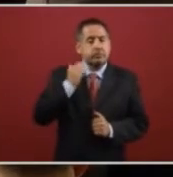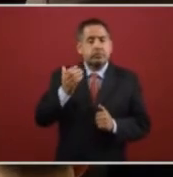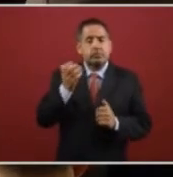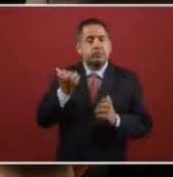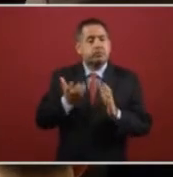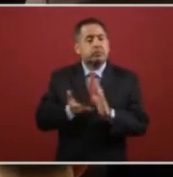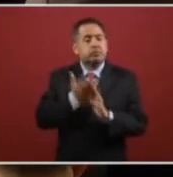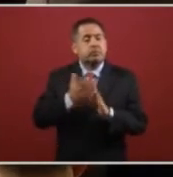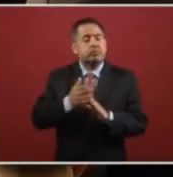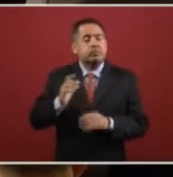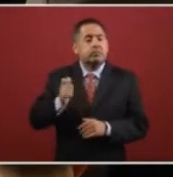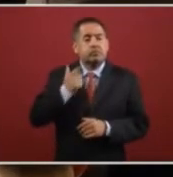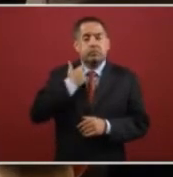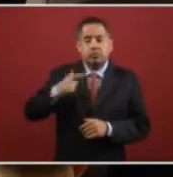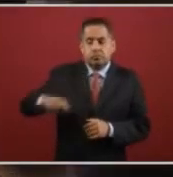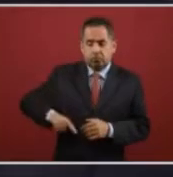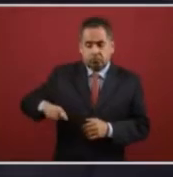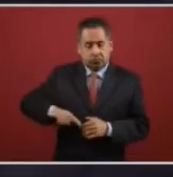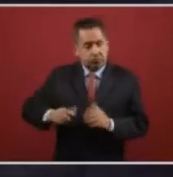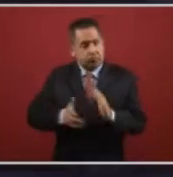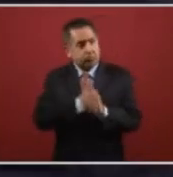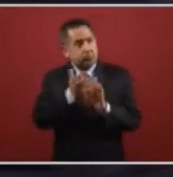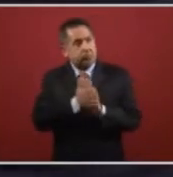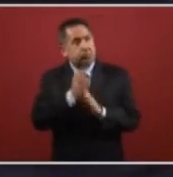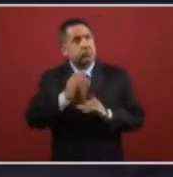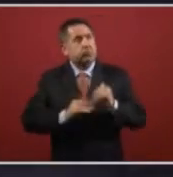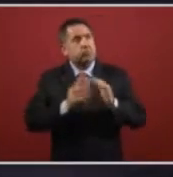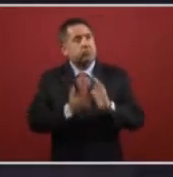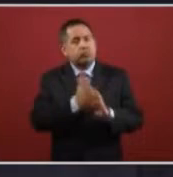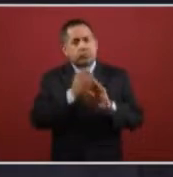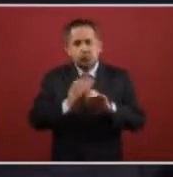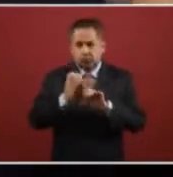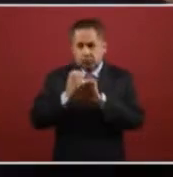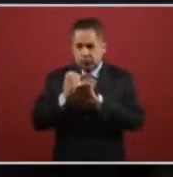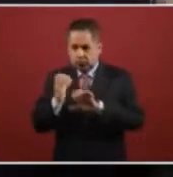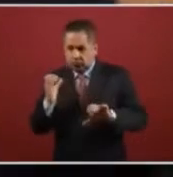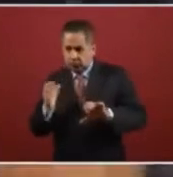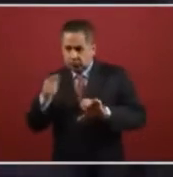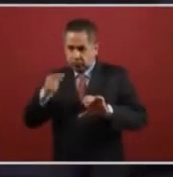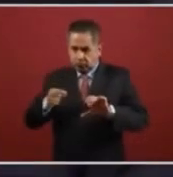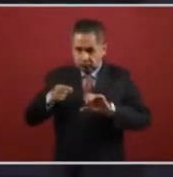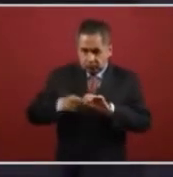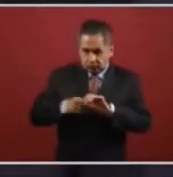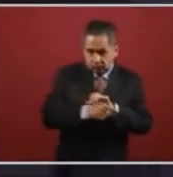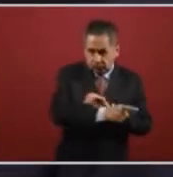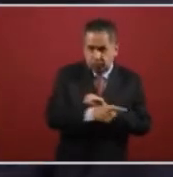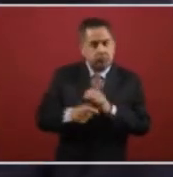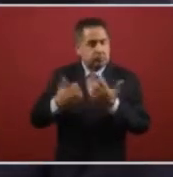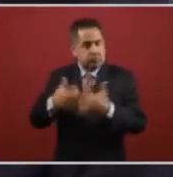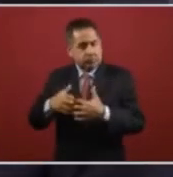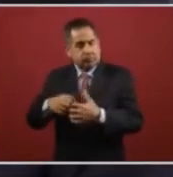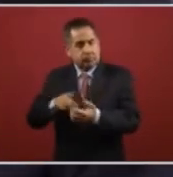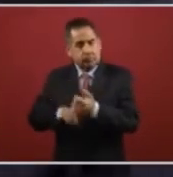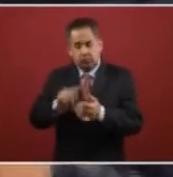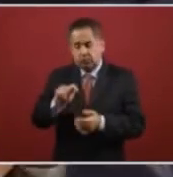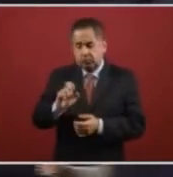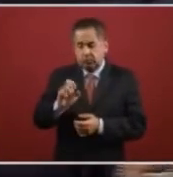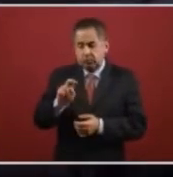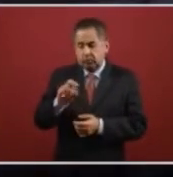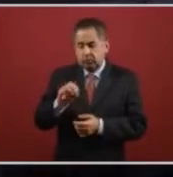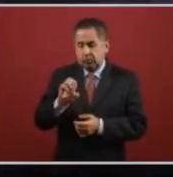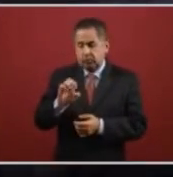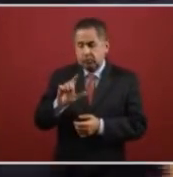that was done by the previous government, the ducts of